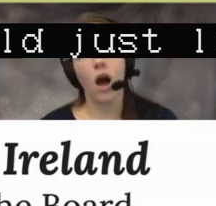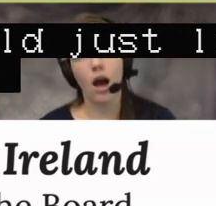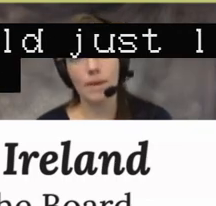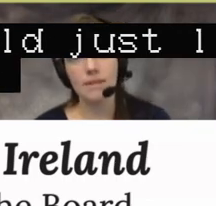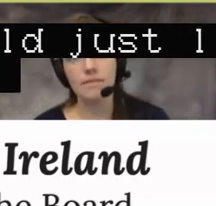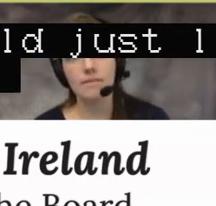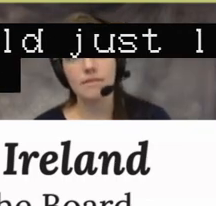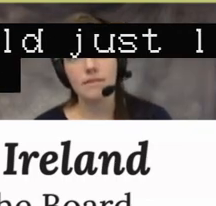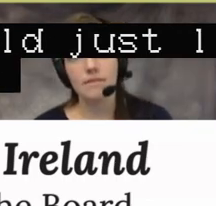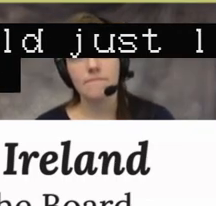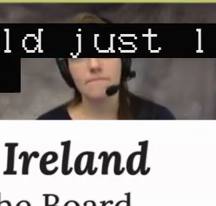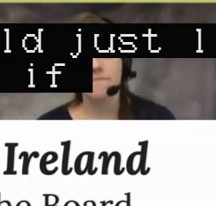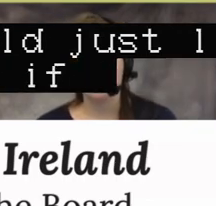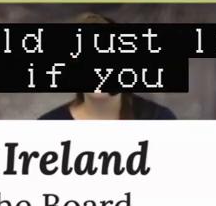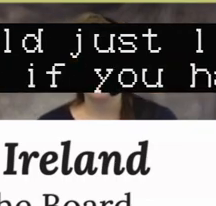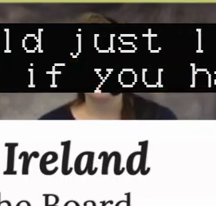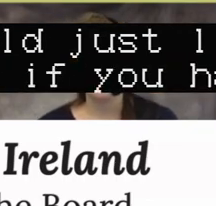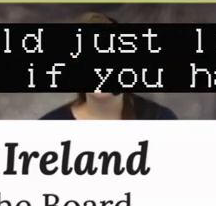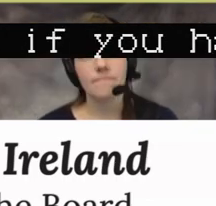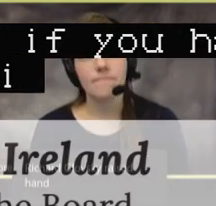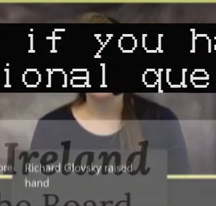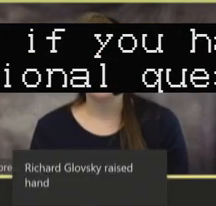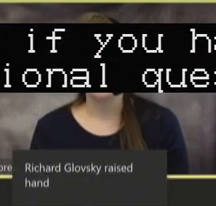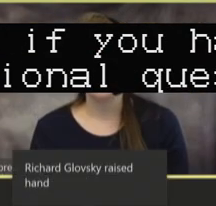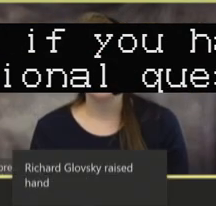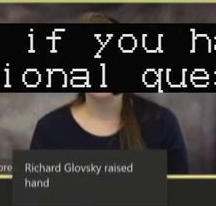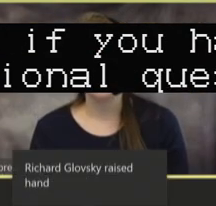or comments.